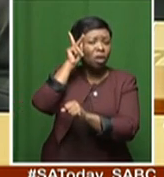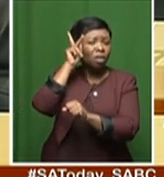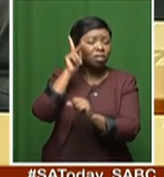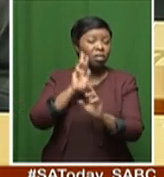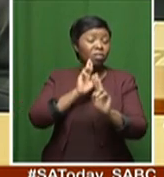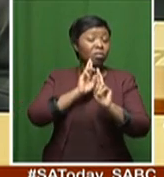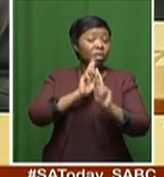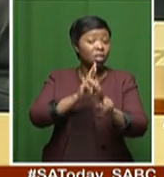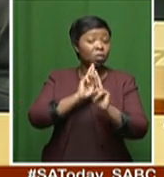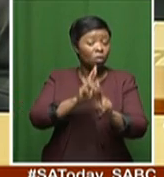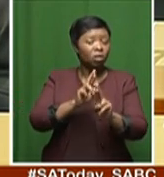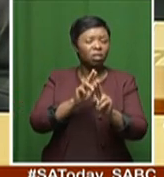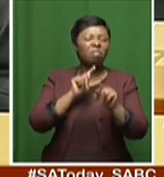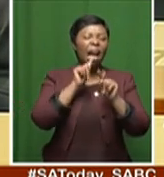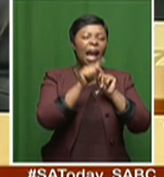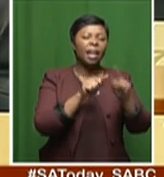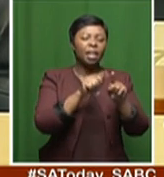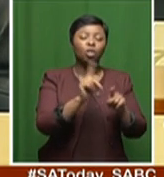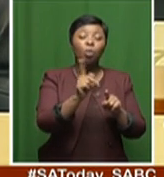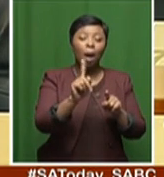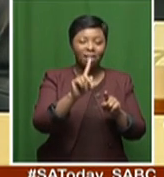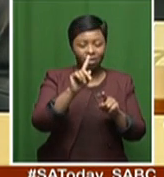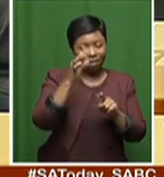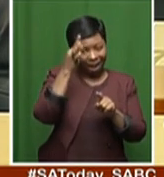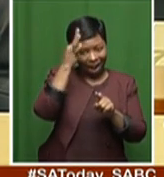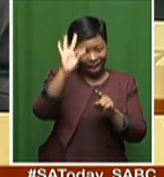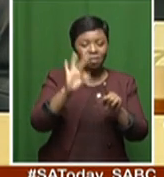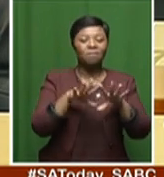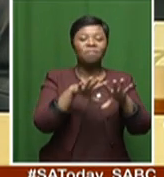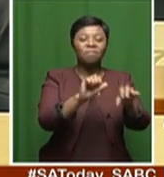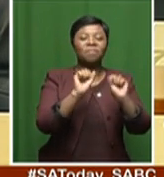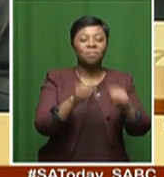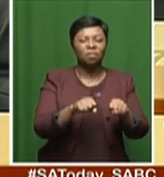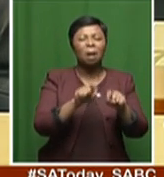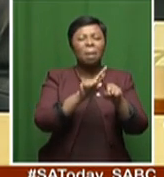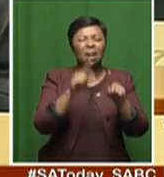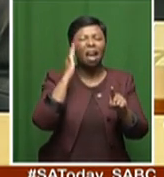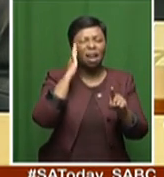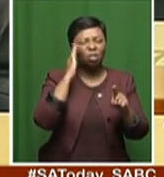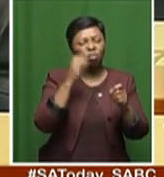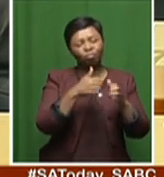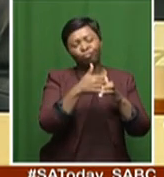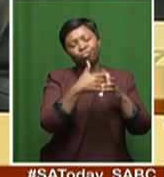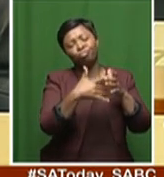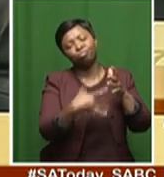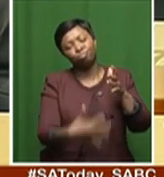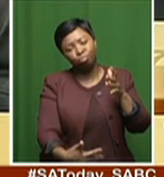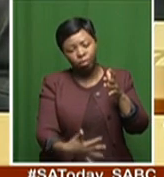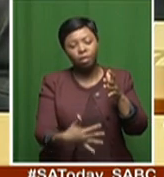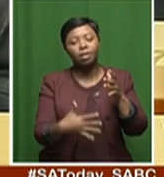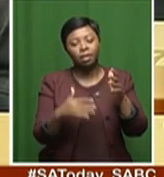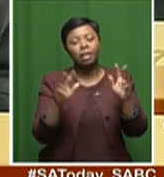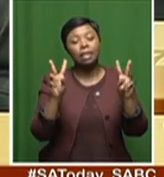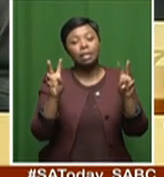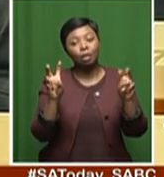capture. I know that there are a number of other issues that you will still need to put